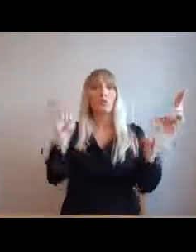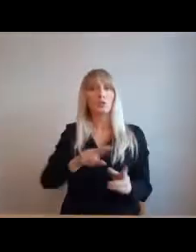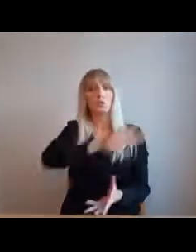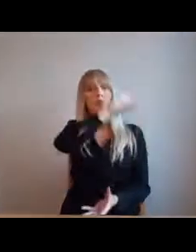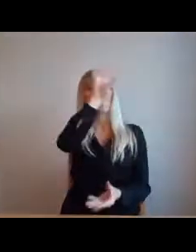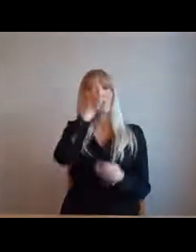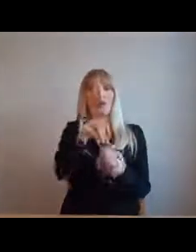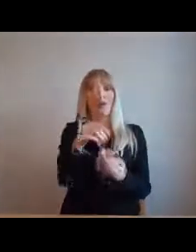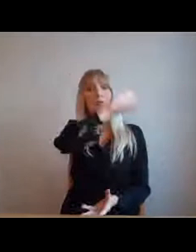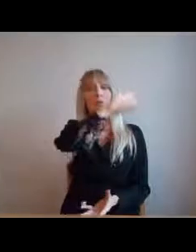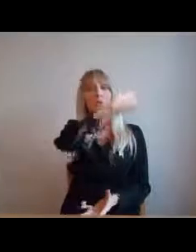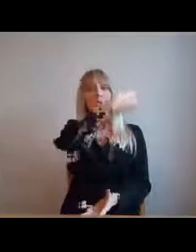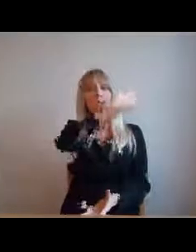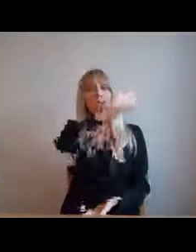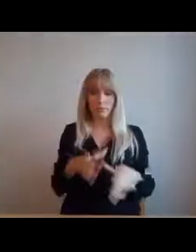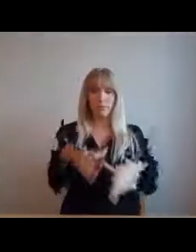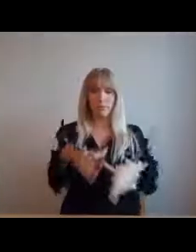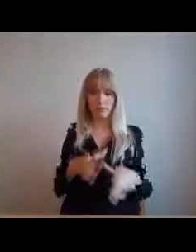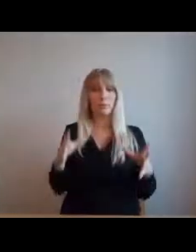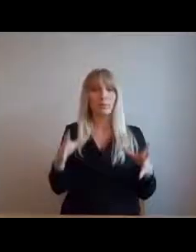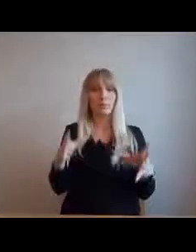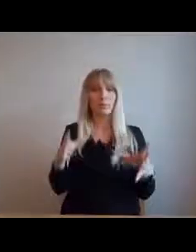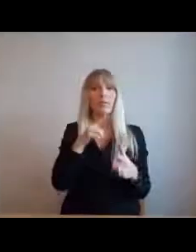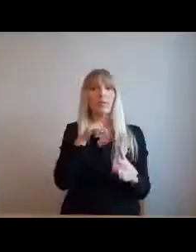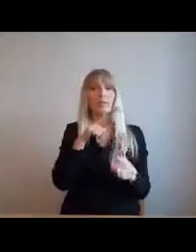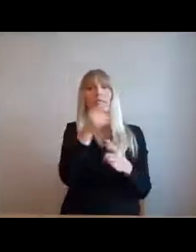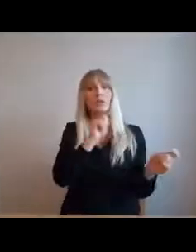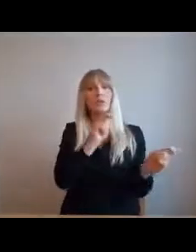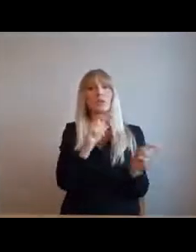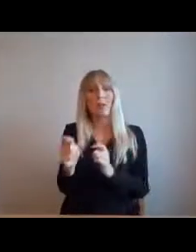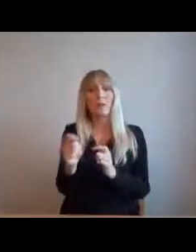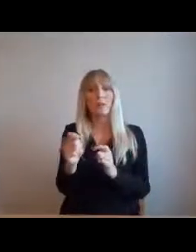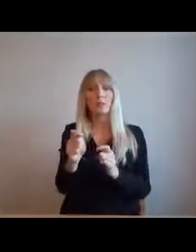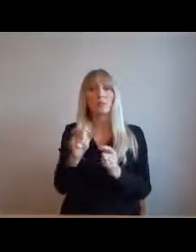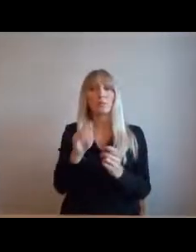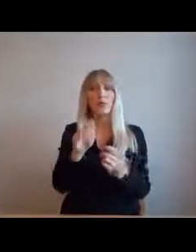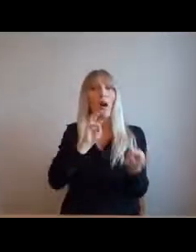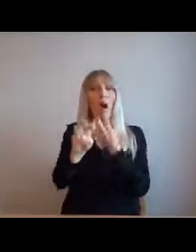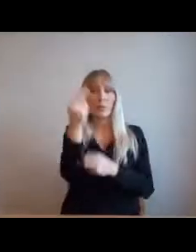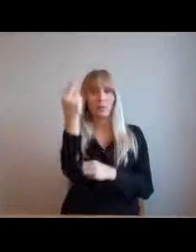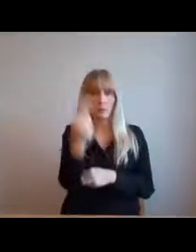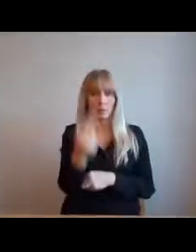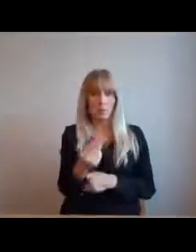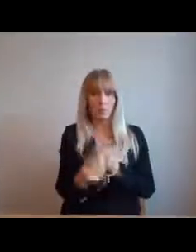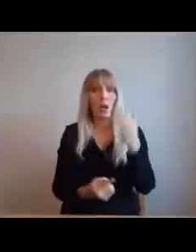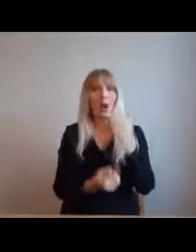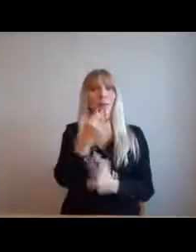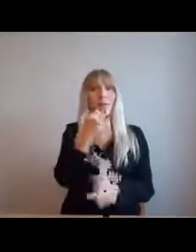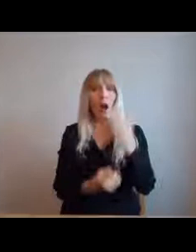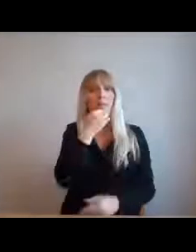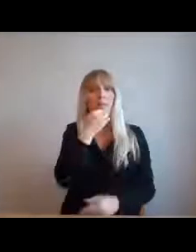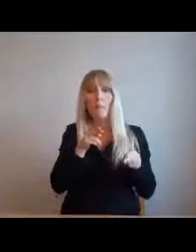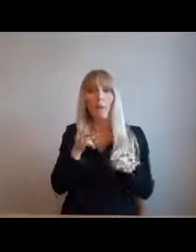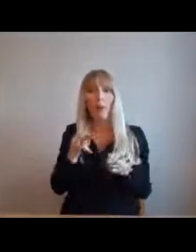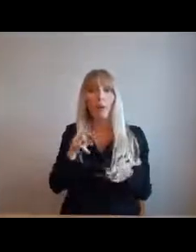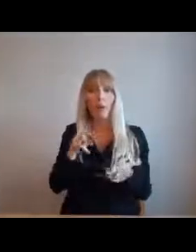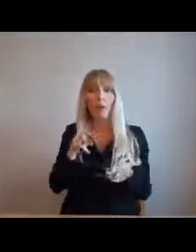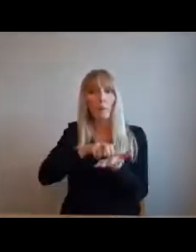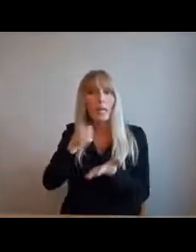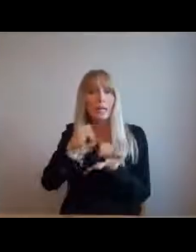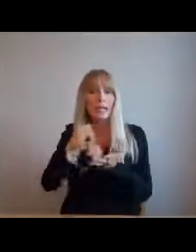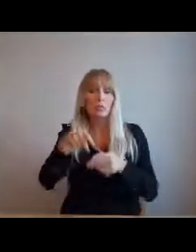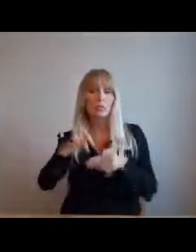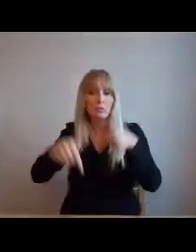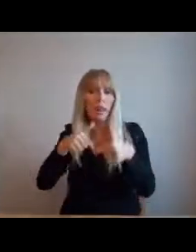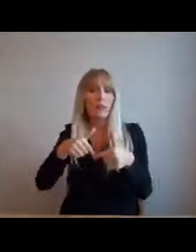size of the development boundary, minor changes to highways design, updated paths for pedestrians, cyclists and